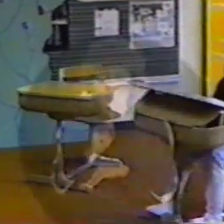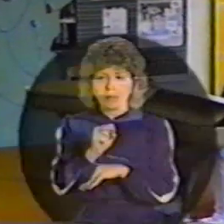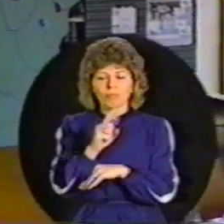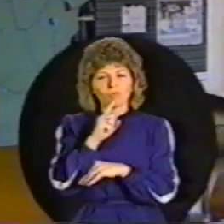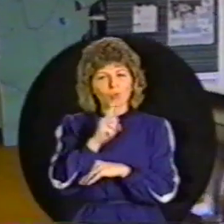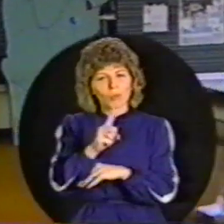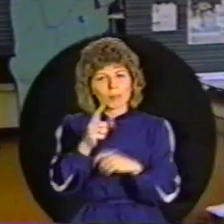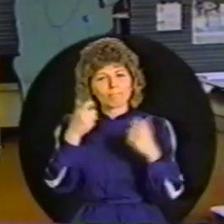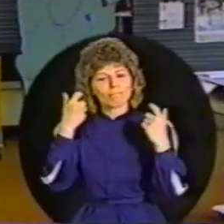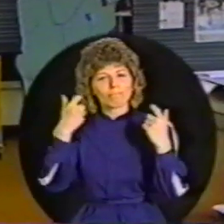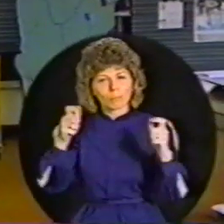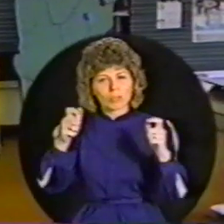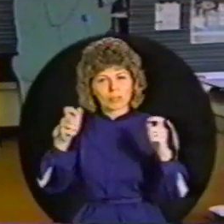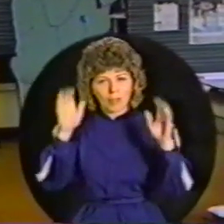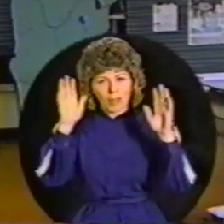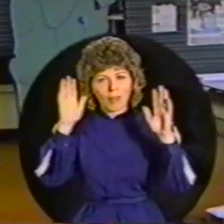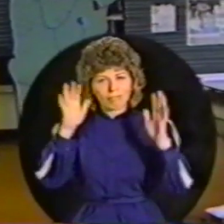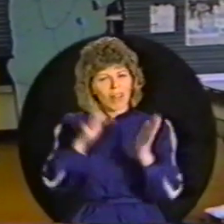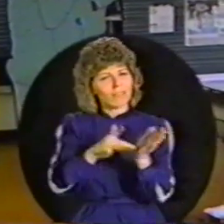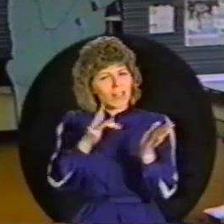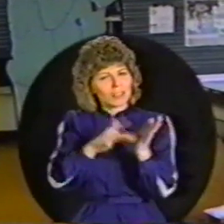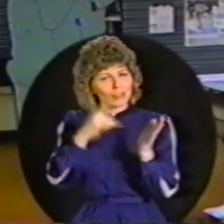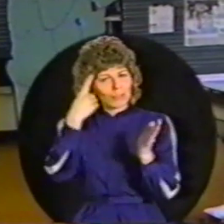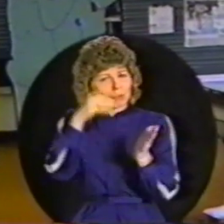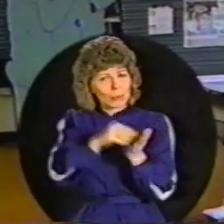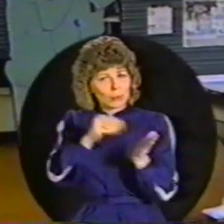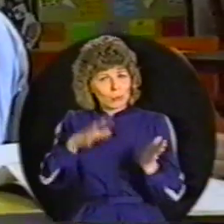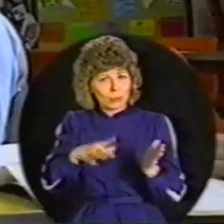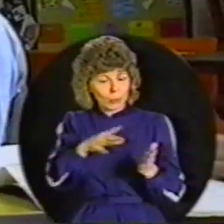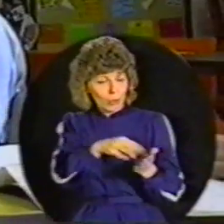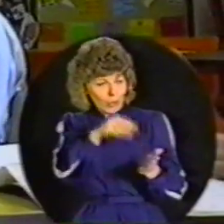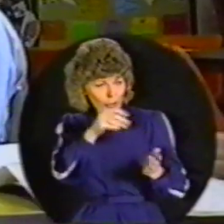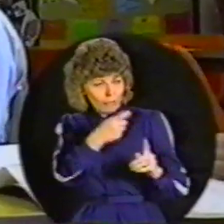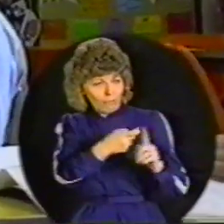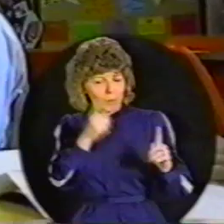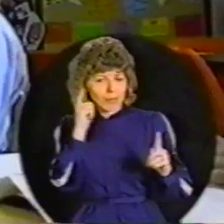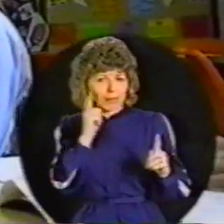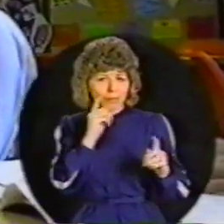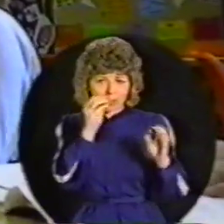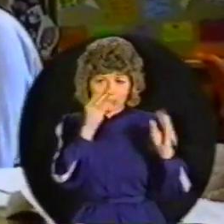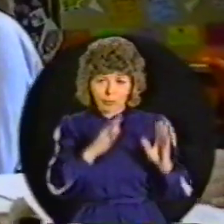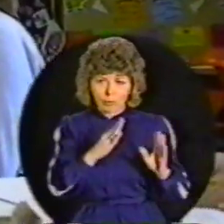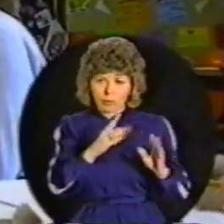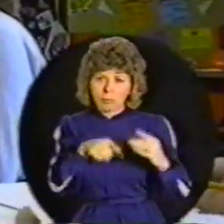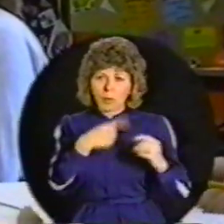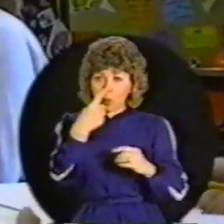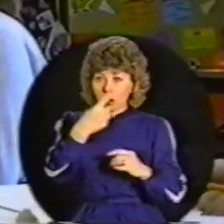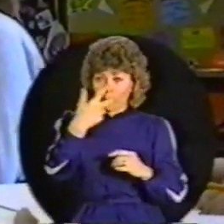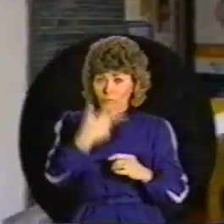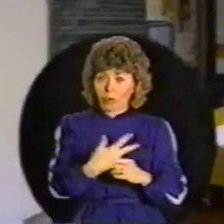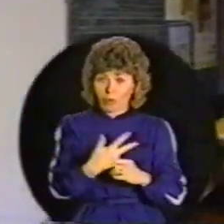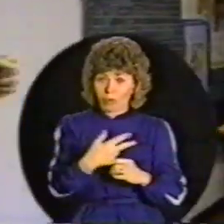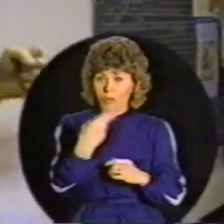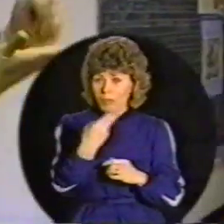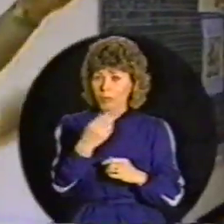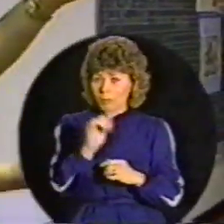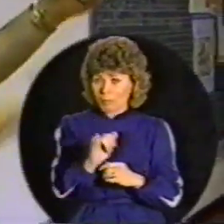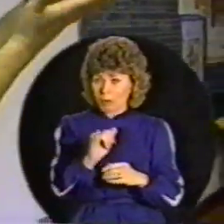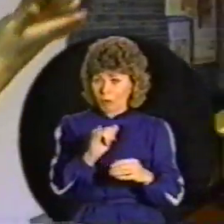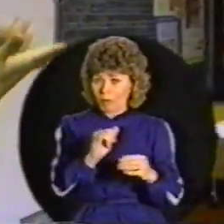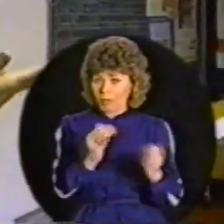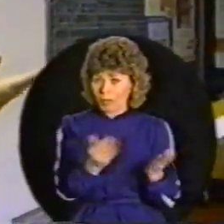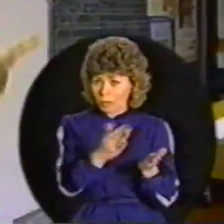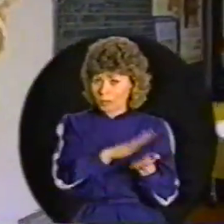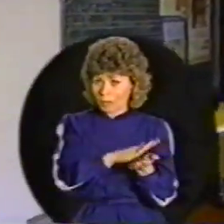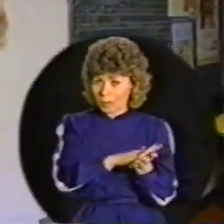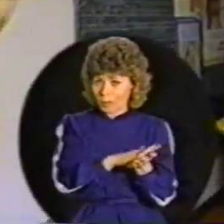passives? Remember? There's a tremendous advantage for deaf students learning from deaf teachers. About a third of the